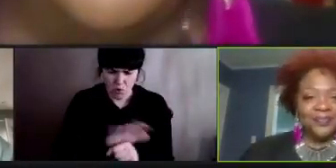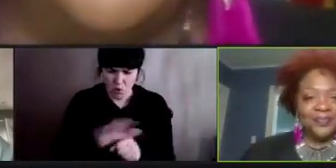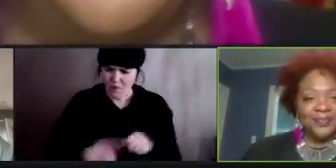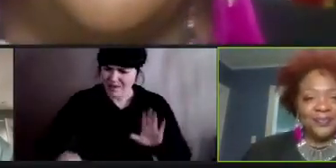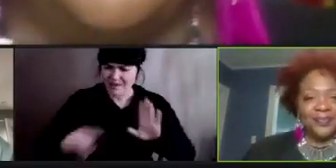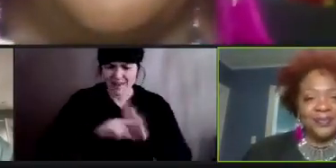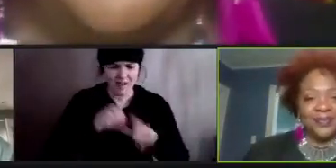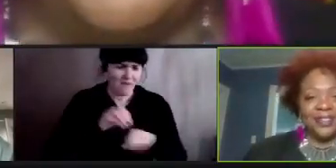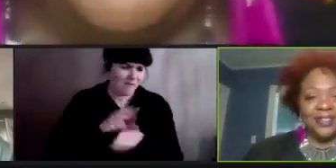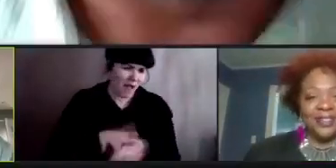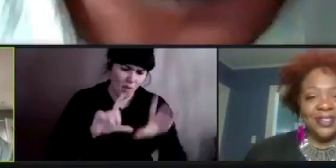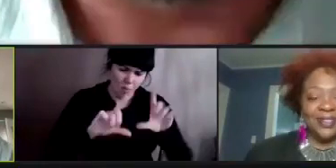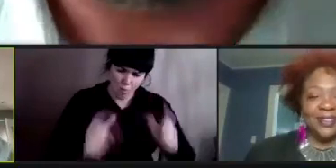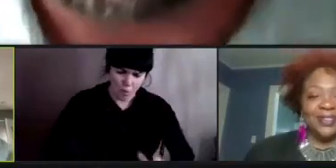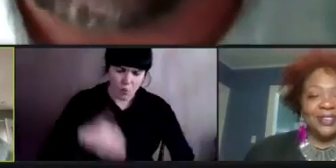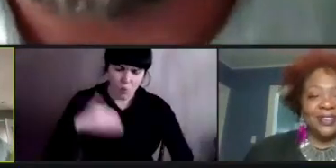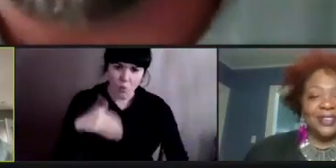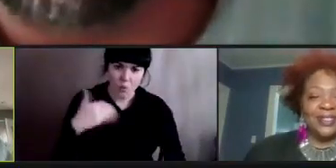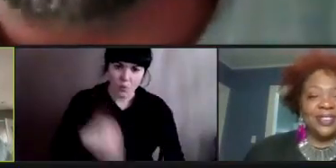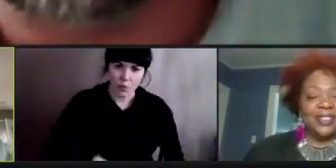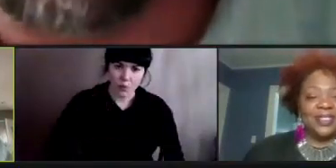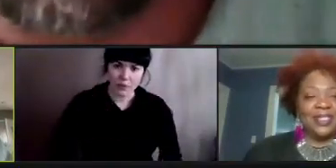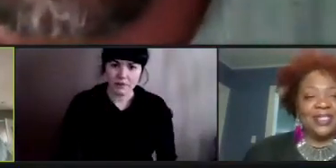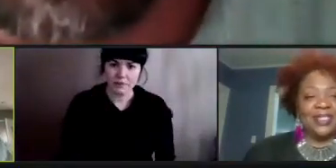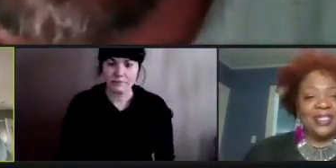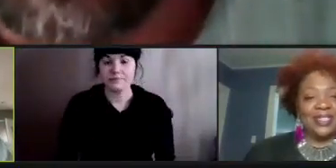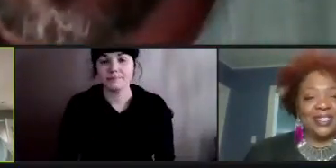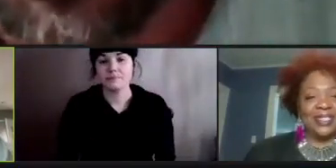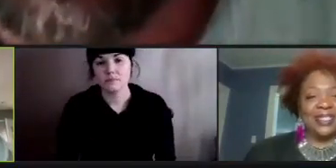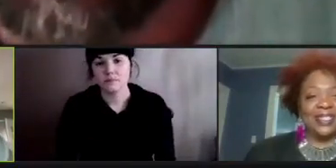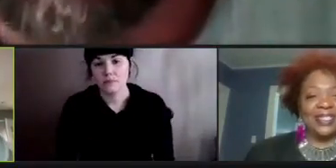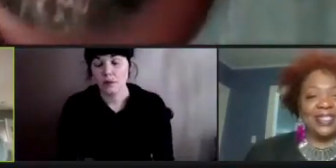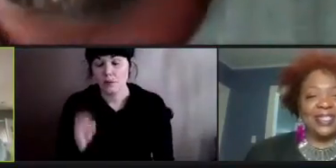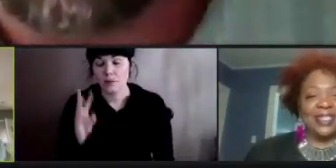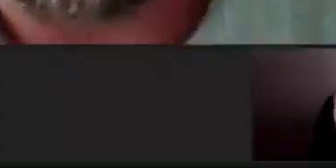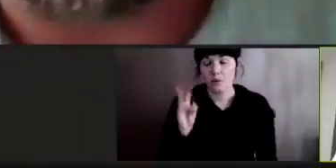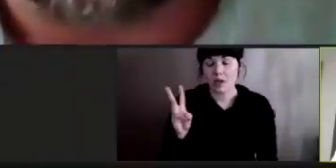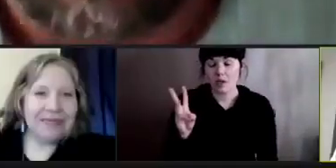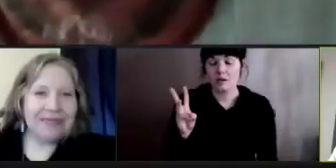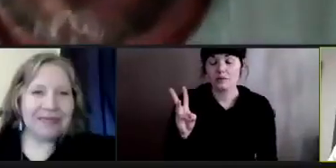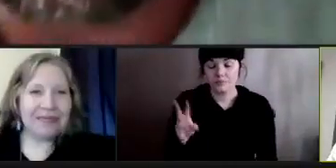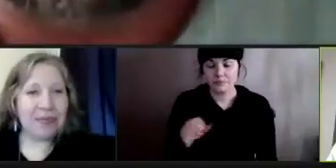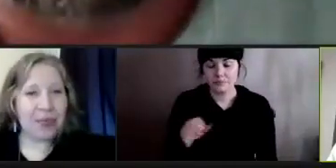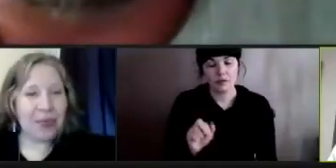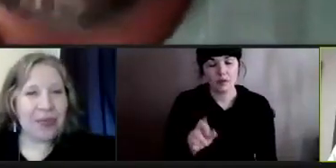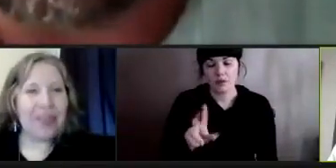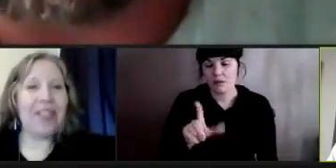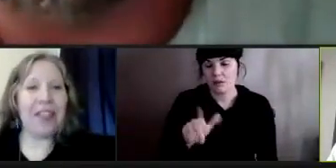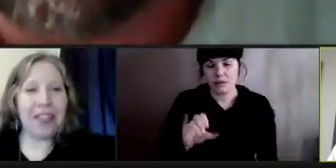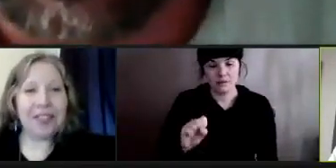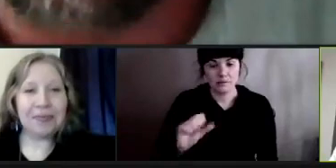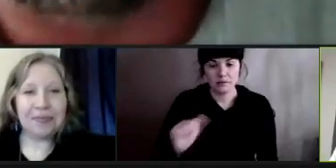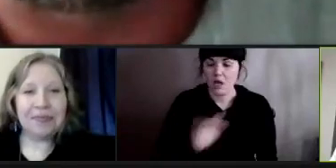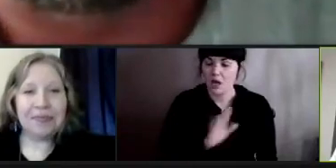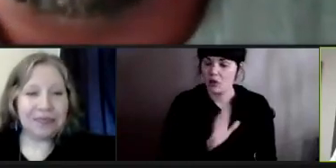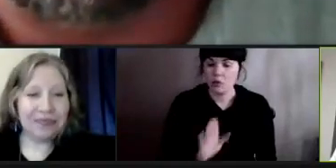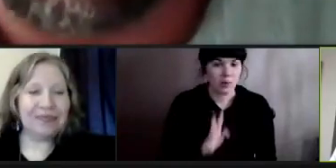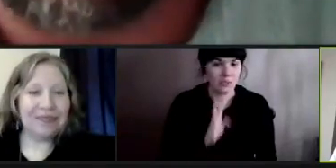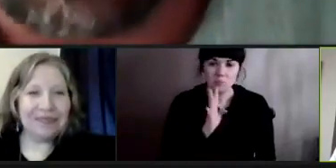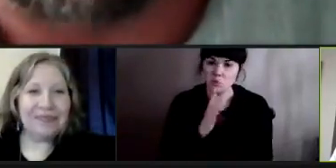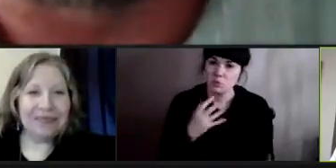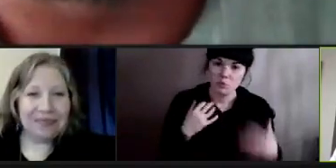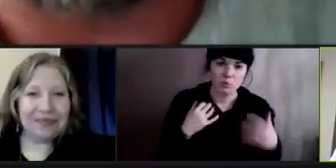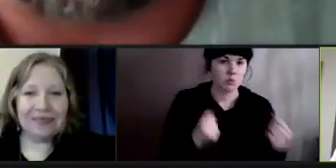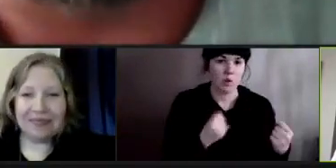Wow. Well, you know what? As always, Arlisa, you bring the fire and you speak